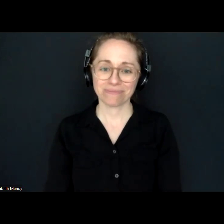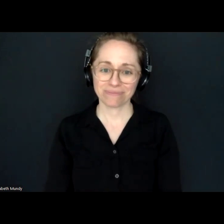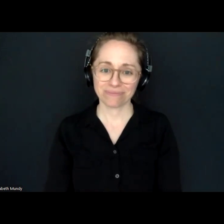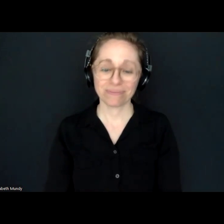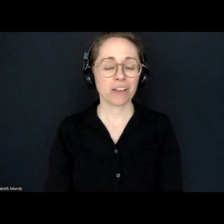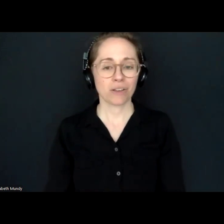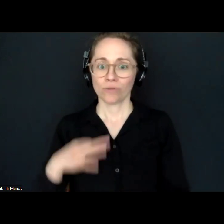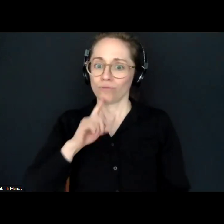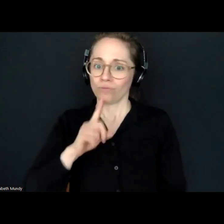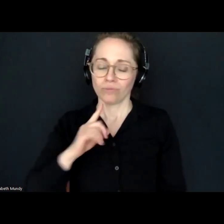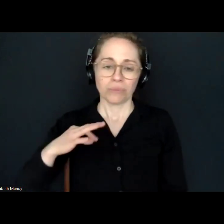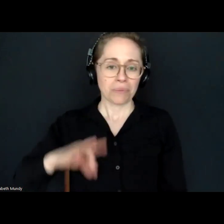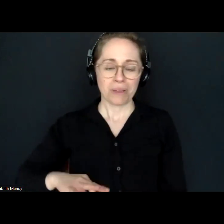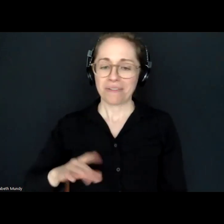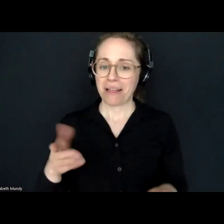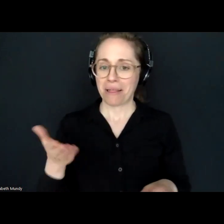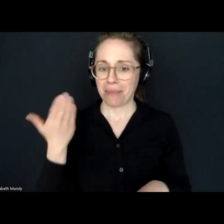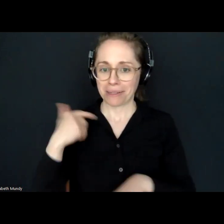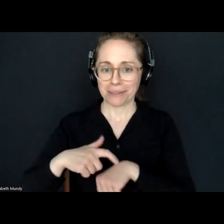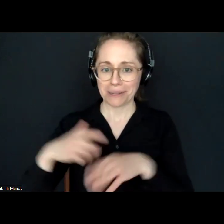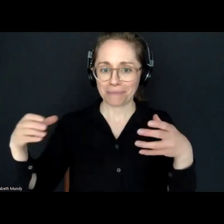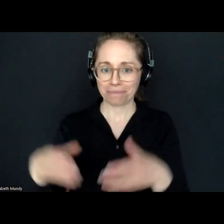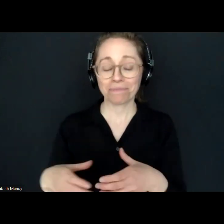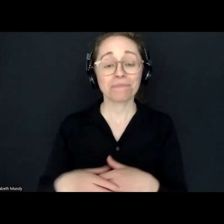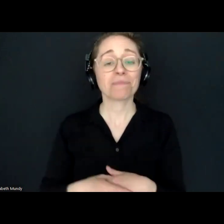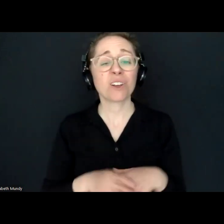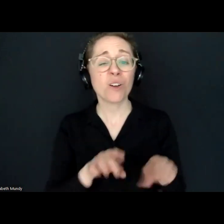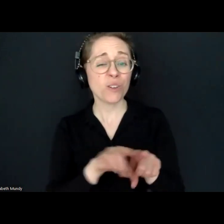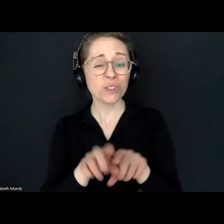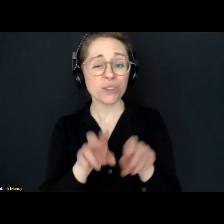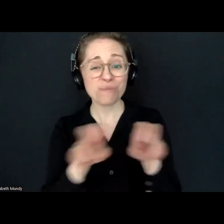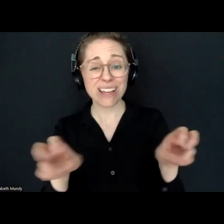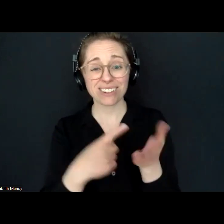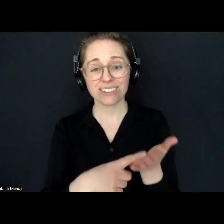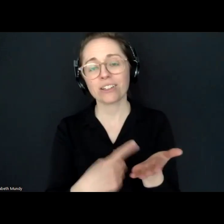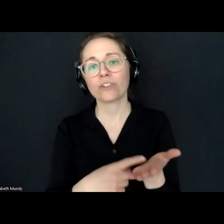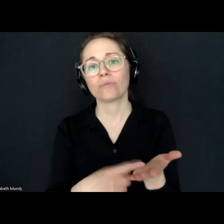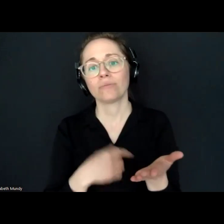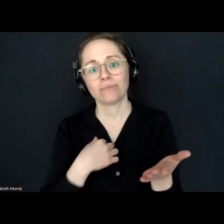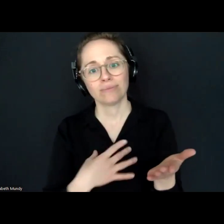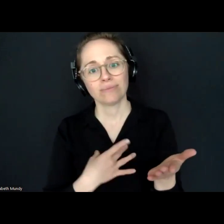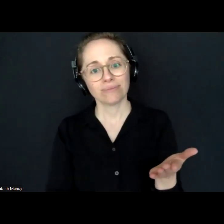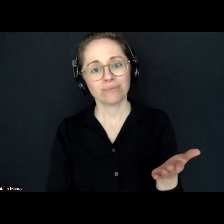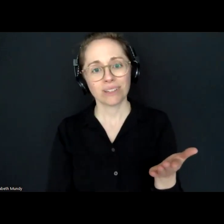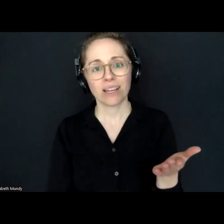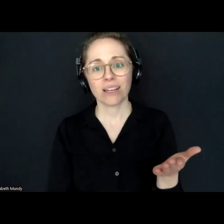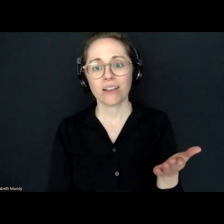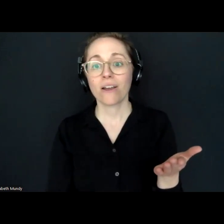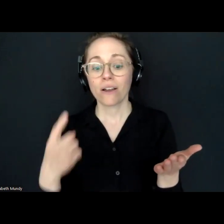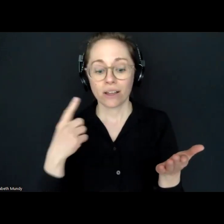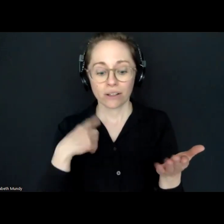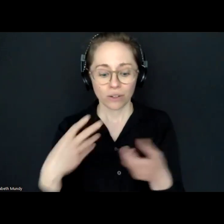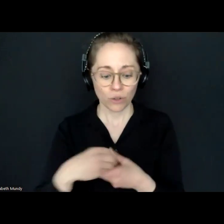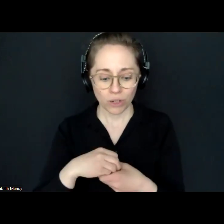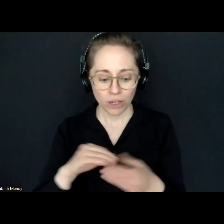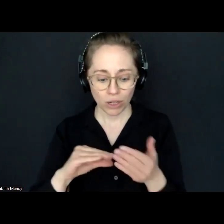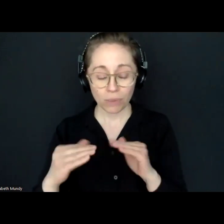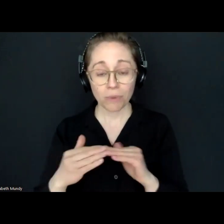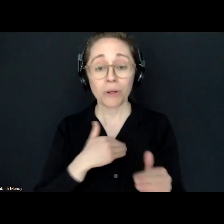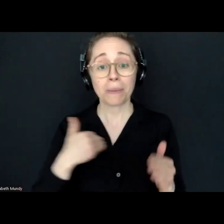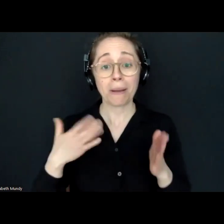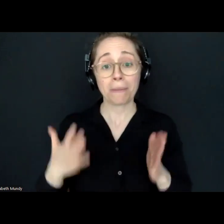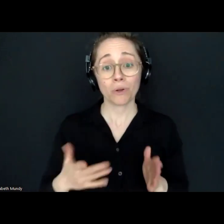I love the idea of doing panel discussions and also bringing community members who receive benefits to come